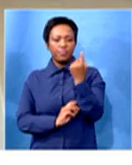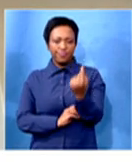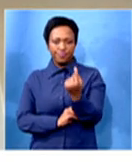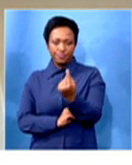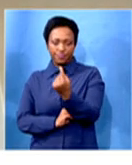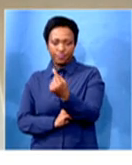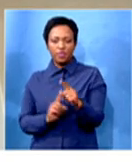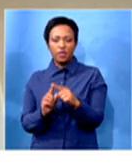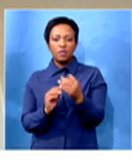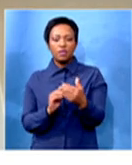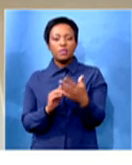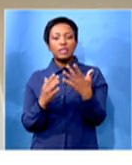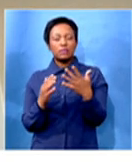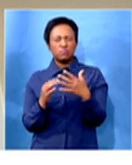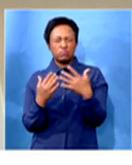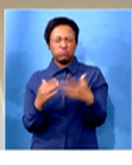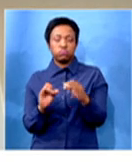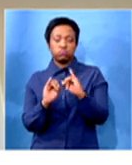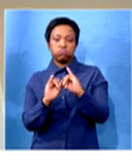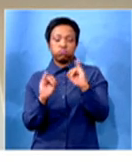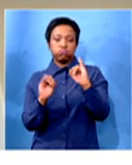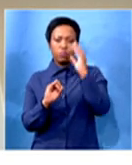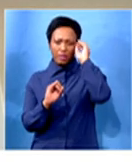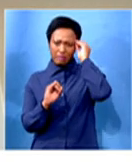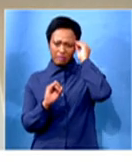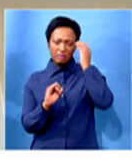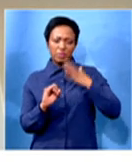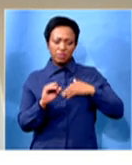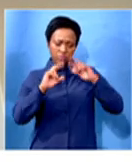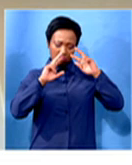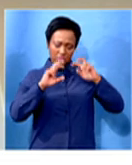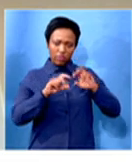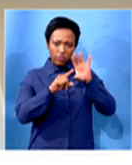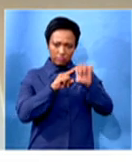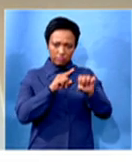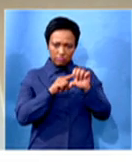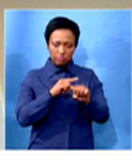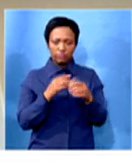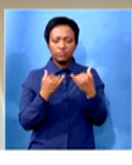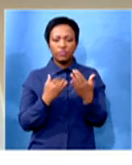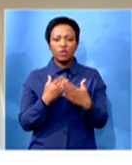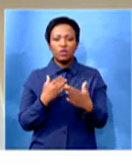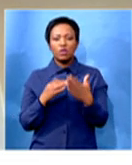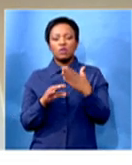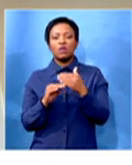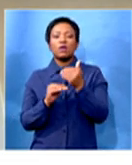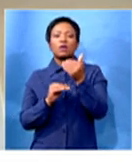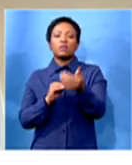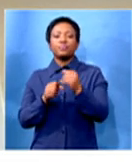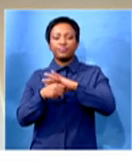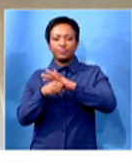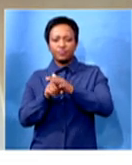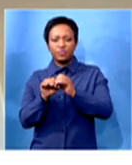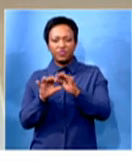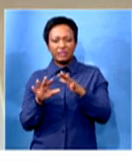a growing area of interest and discovery, this kind of post-viral